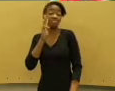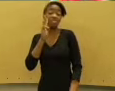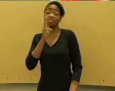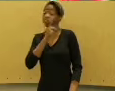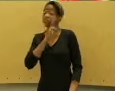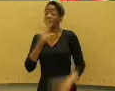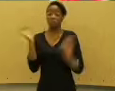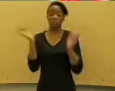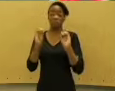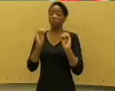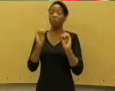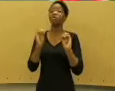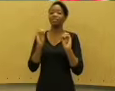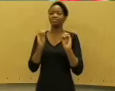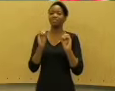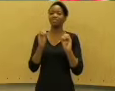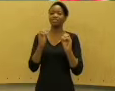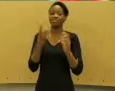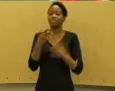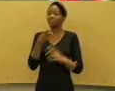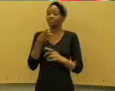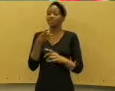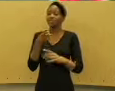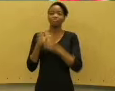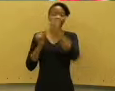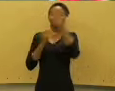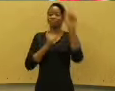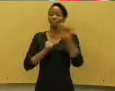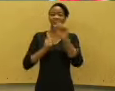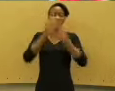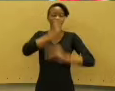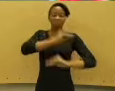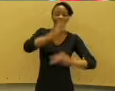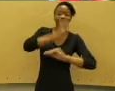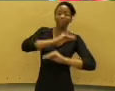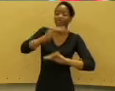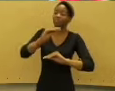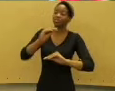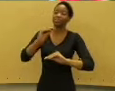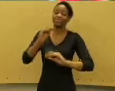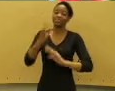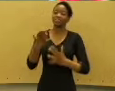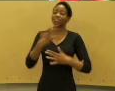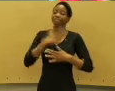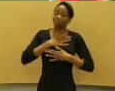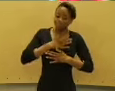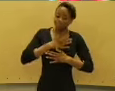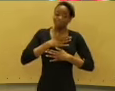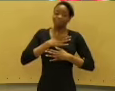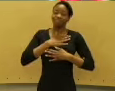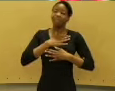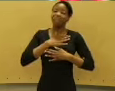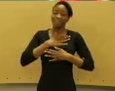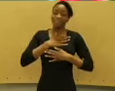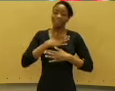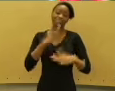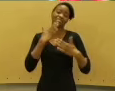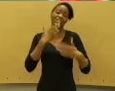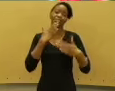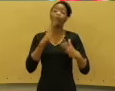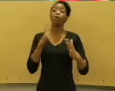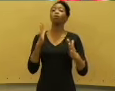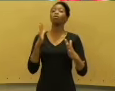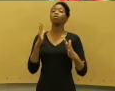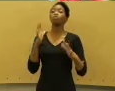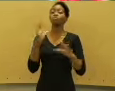there and saying all those things and educating us, it means a lot. So yes, thank you. And one other thing,